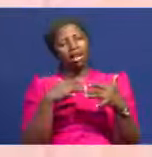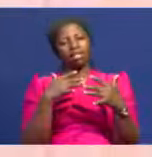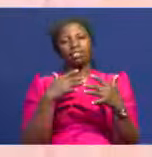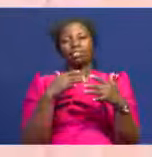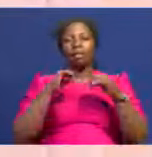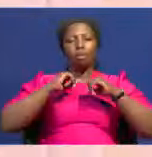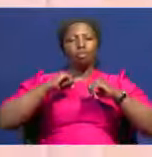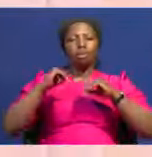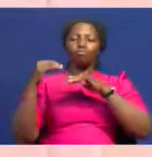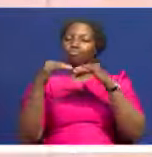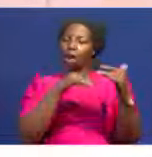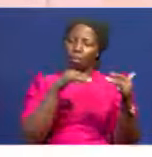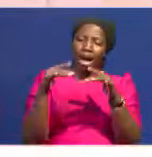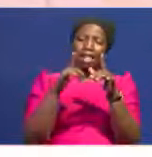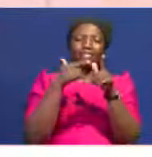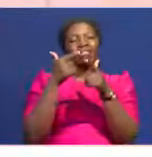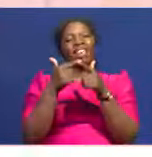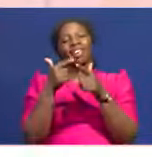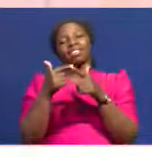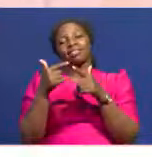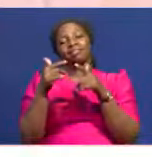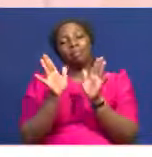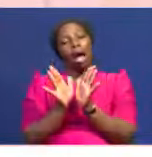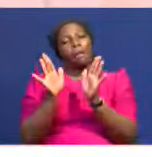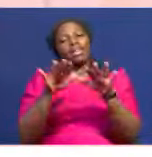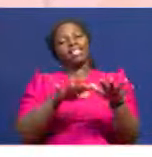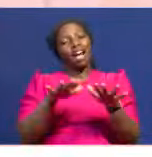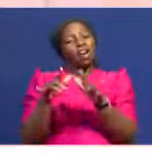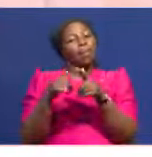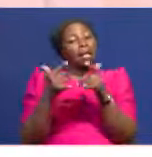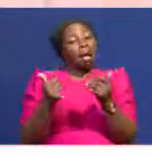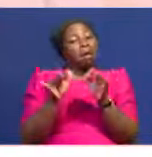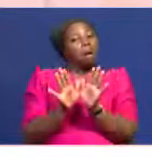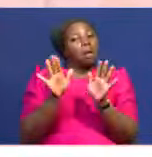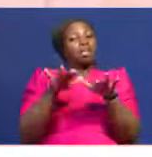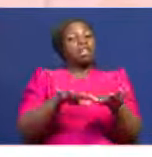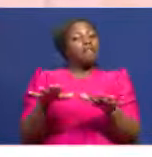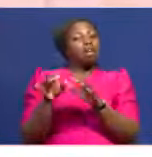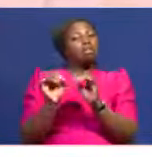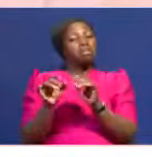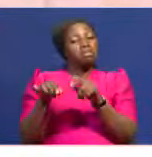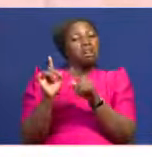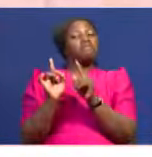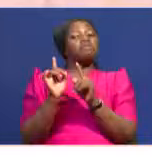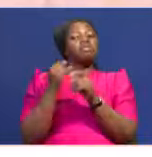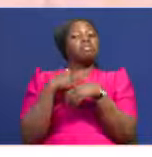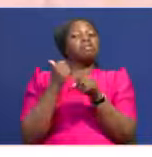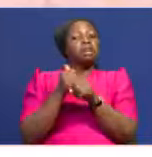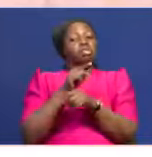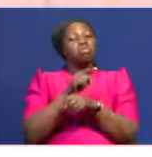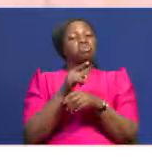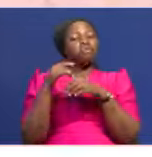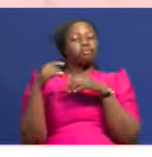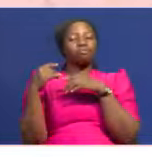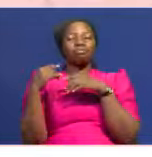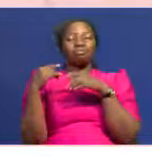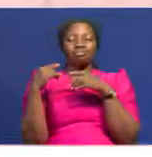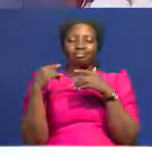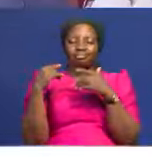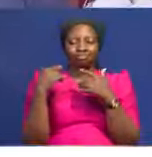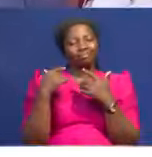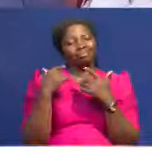Nyasi ilichanuka, haiumi, hiyo ndo inaumiza. So mukipigana, nyasi itamuka, ifanya